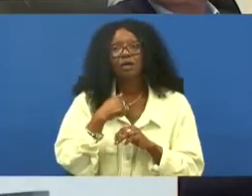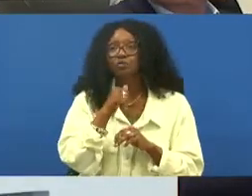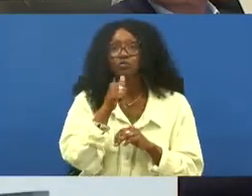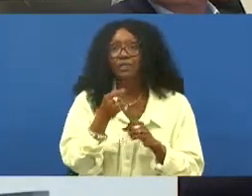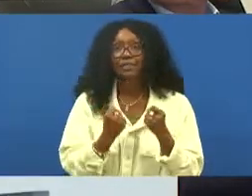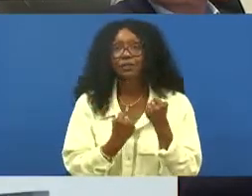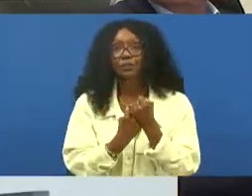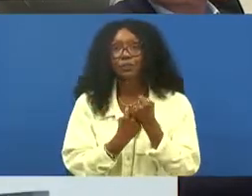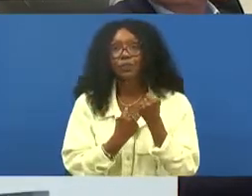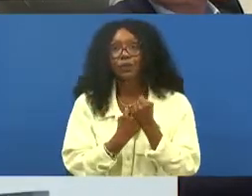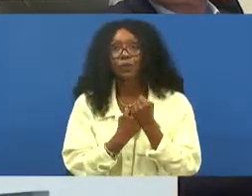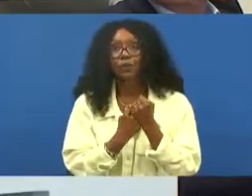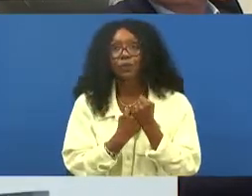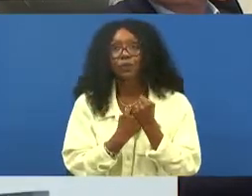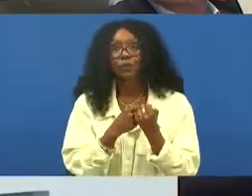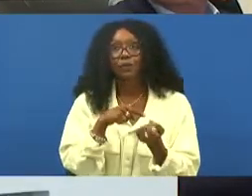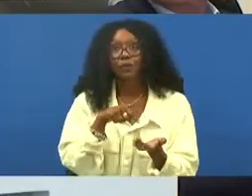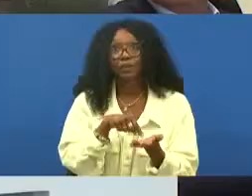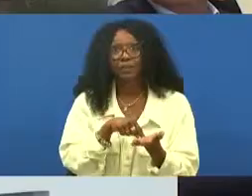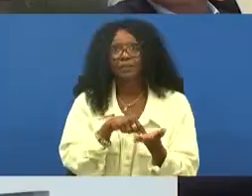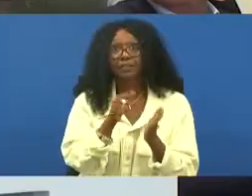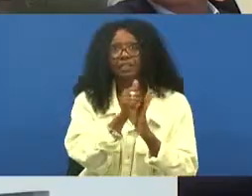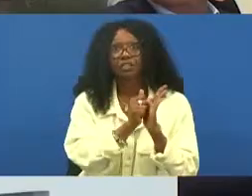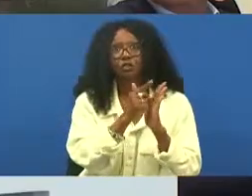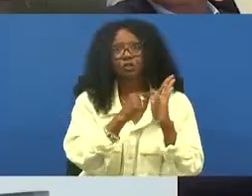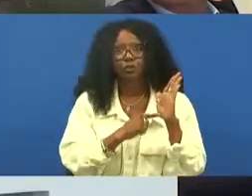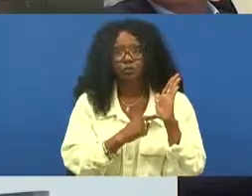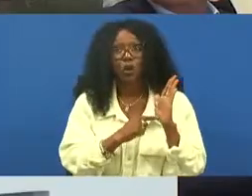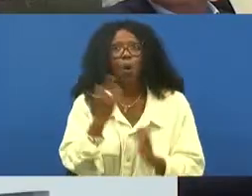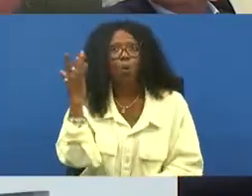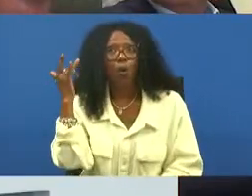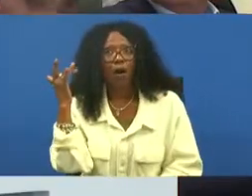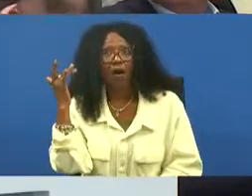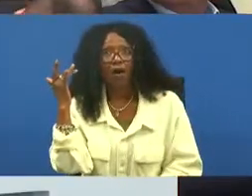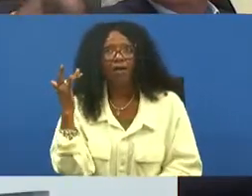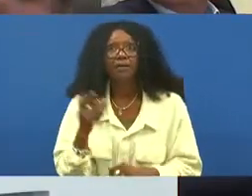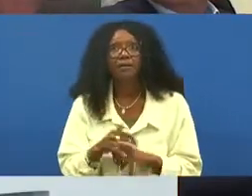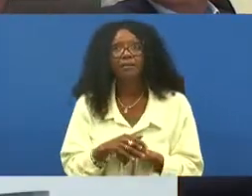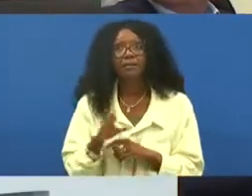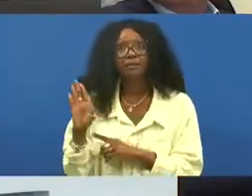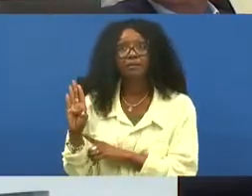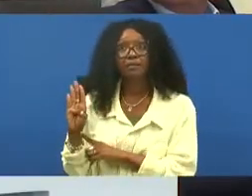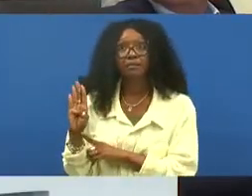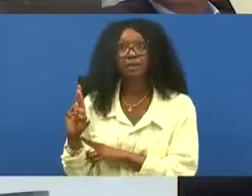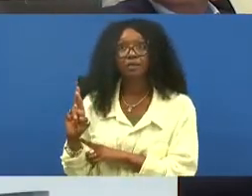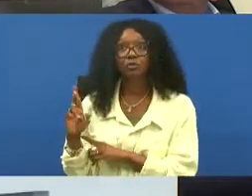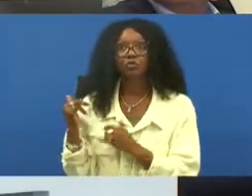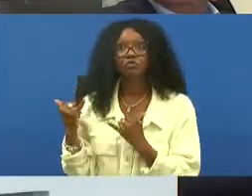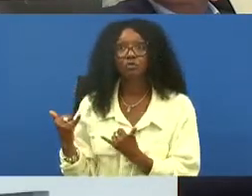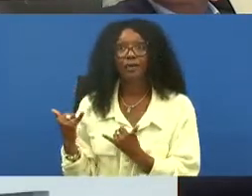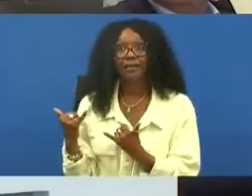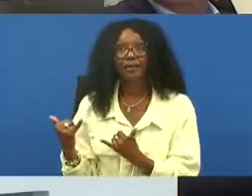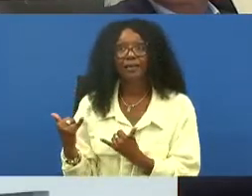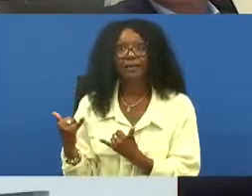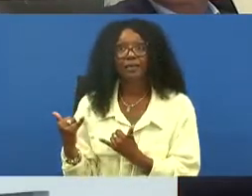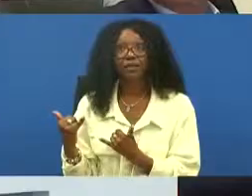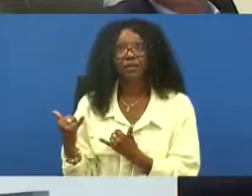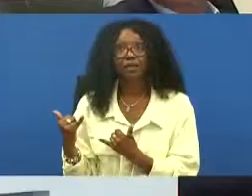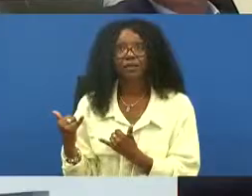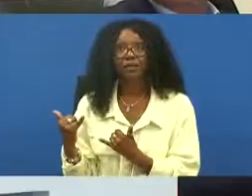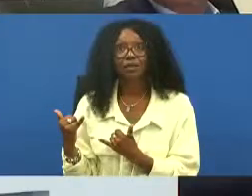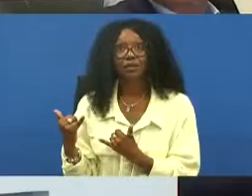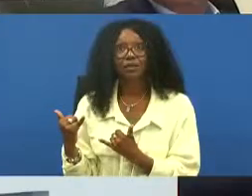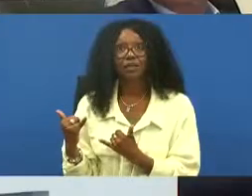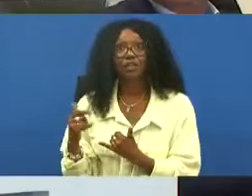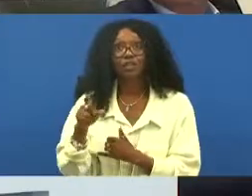this item on the agenda. Let me tell you why. Because Baton Rouge right now should be going